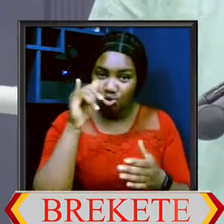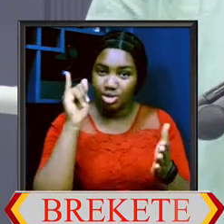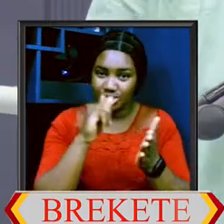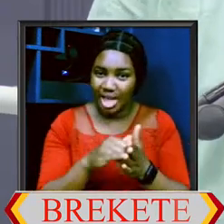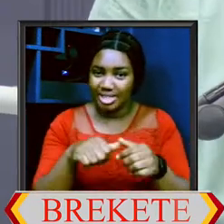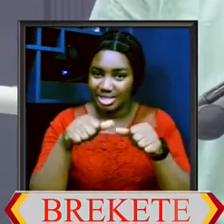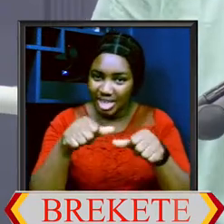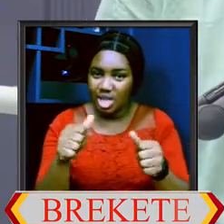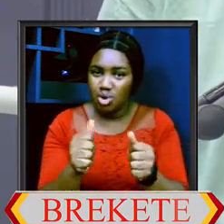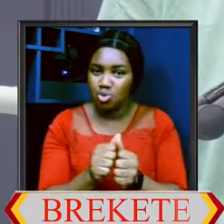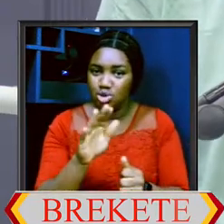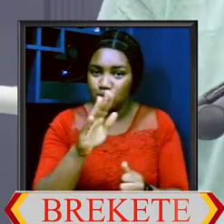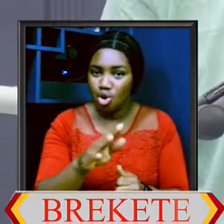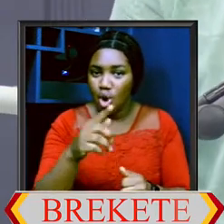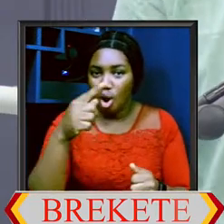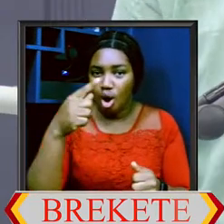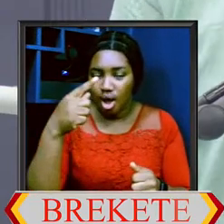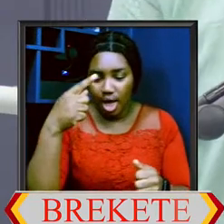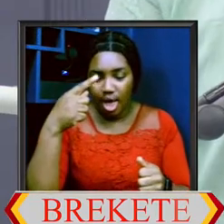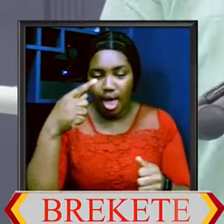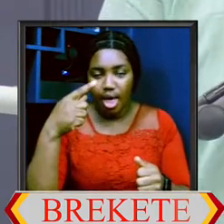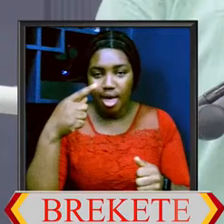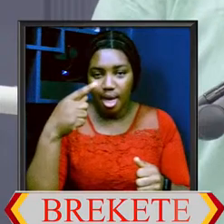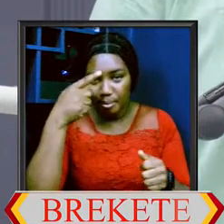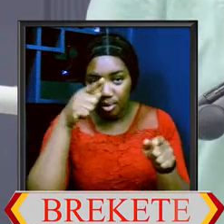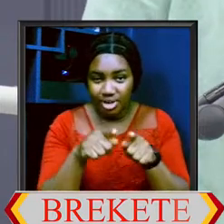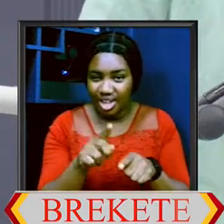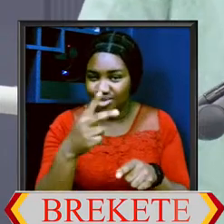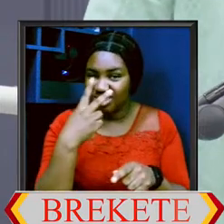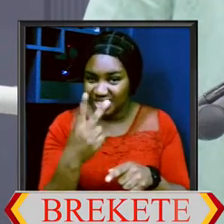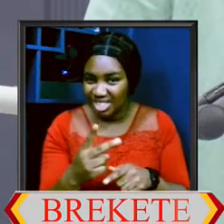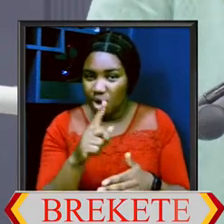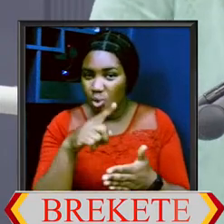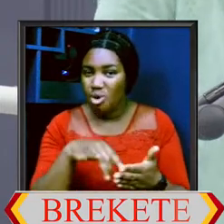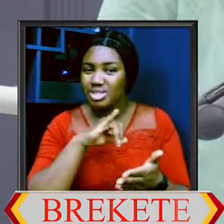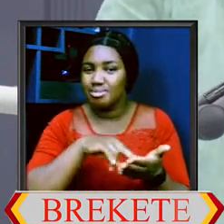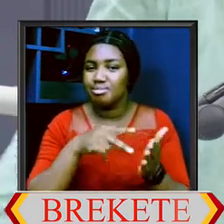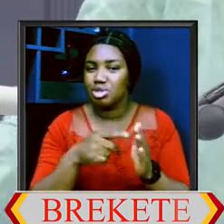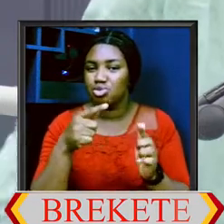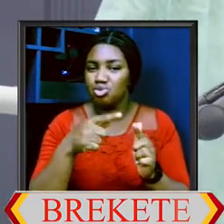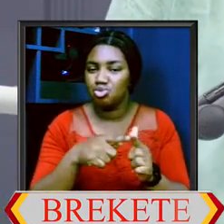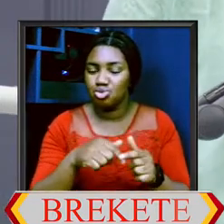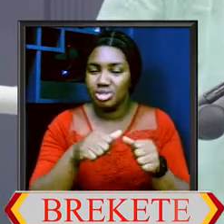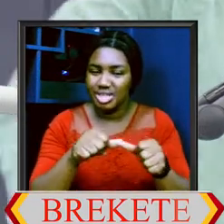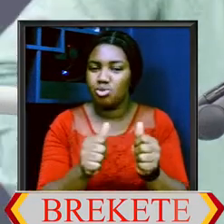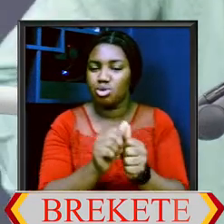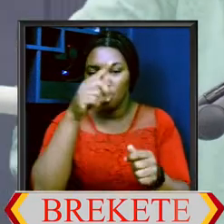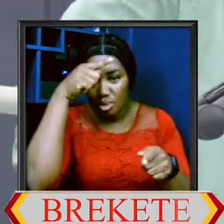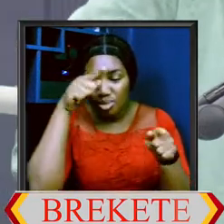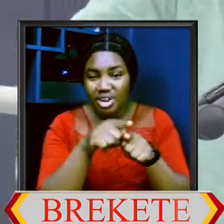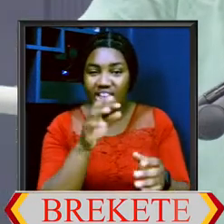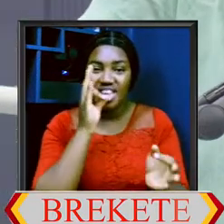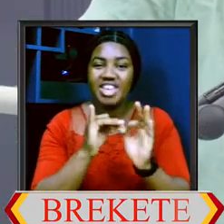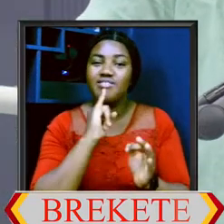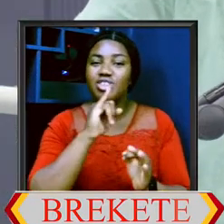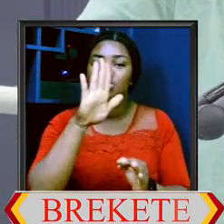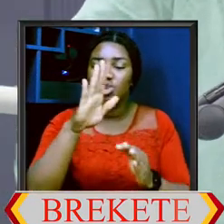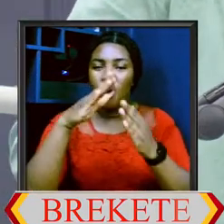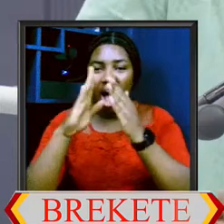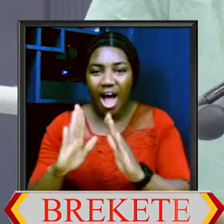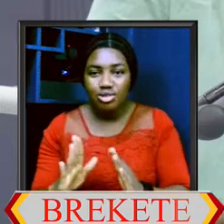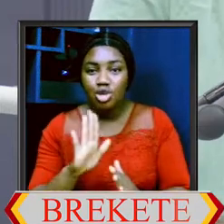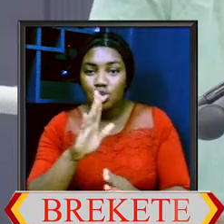s now you don't don't see the disadvantage of squatting if you live for your own house your room as the father of the